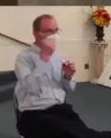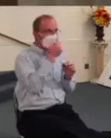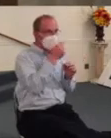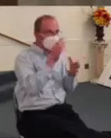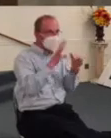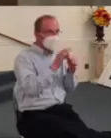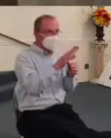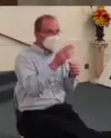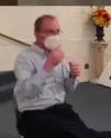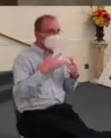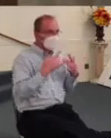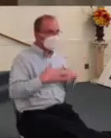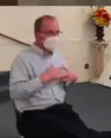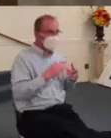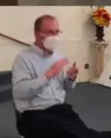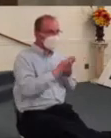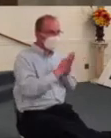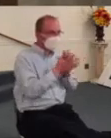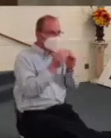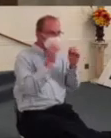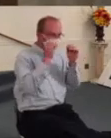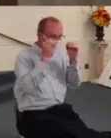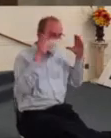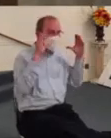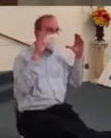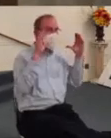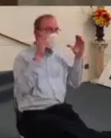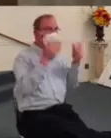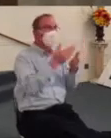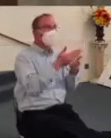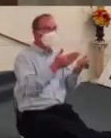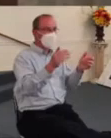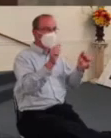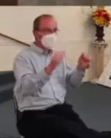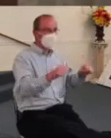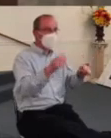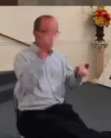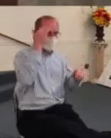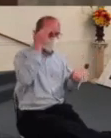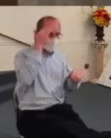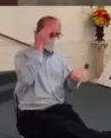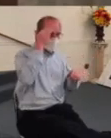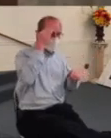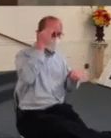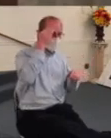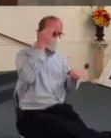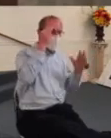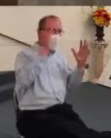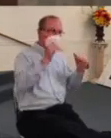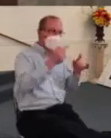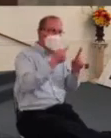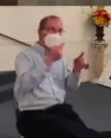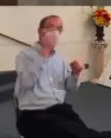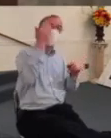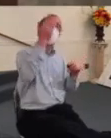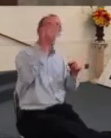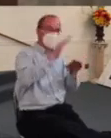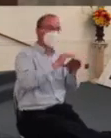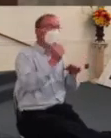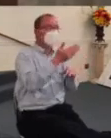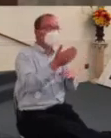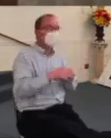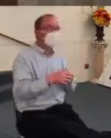the hope of his calling you, the riches of his inheritance in the saints, and the